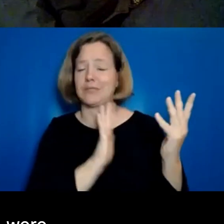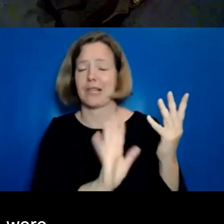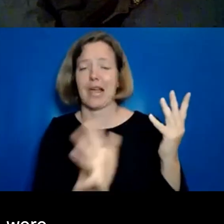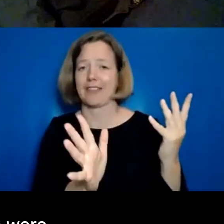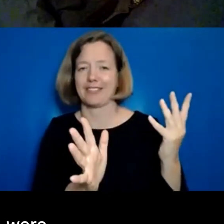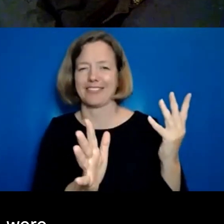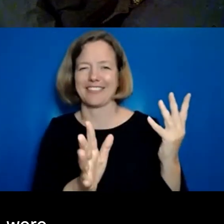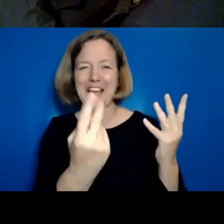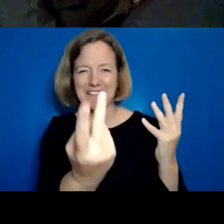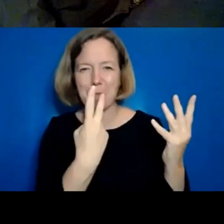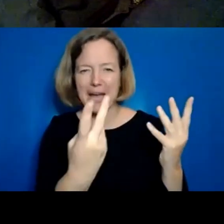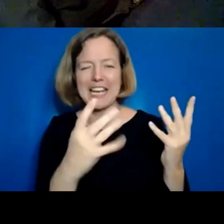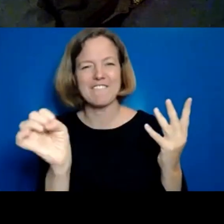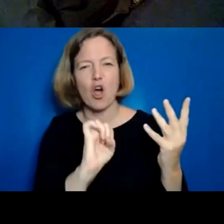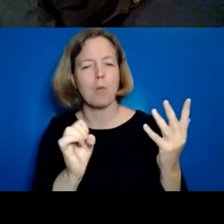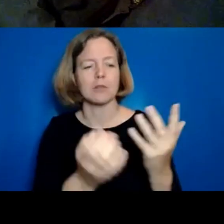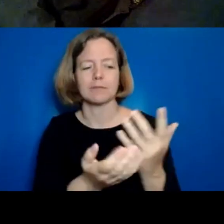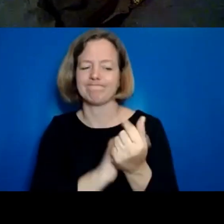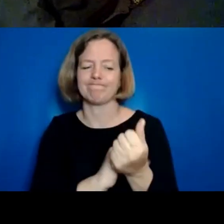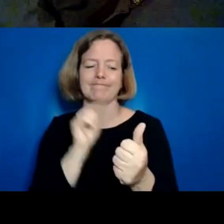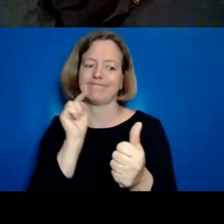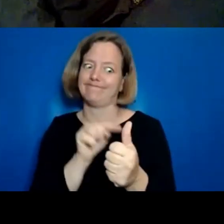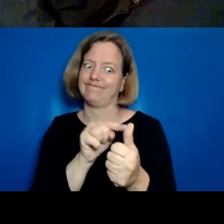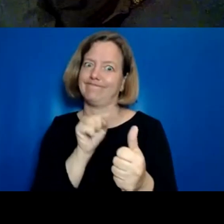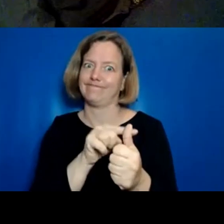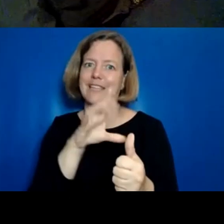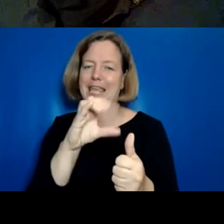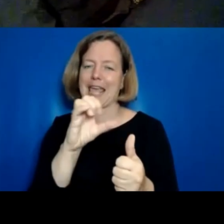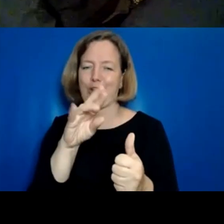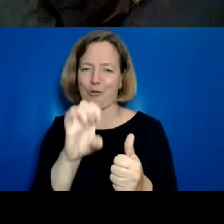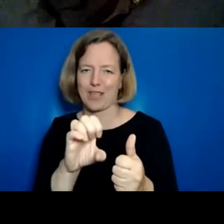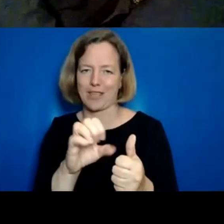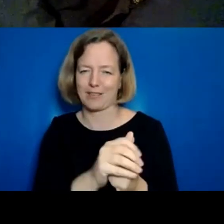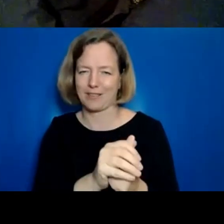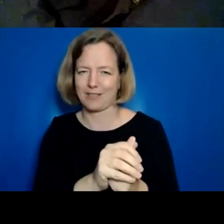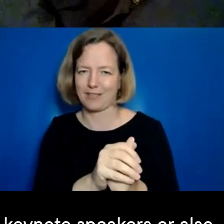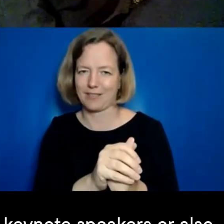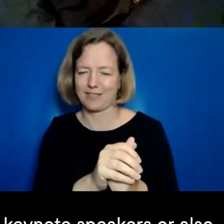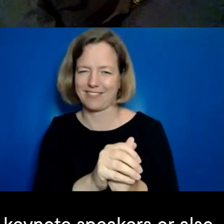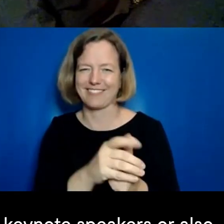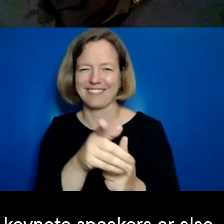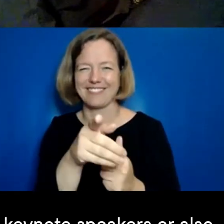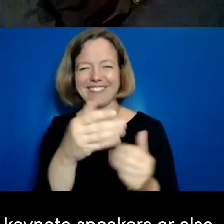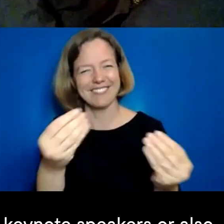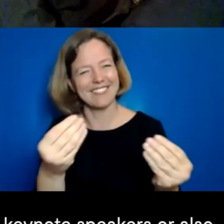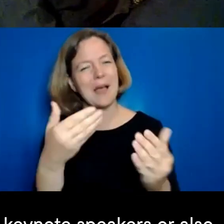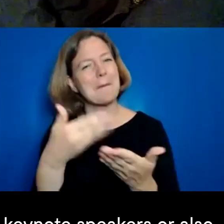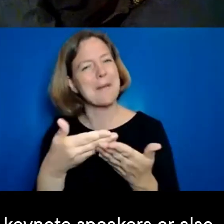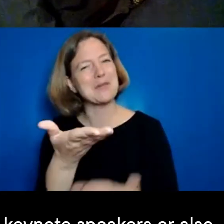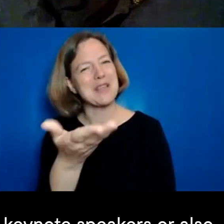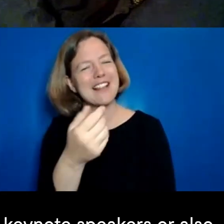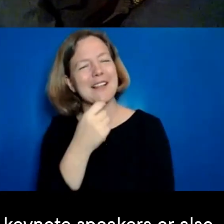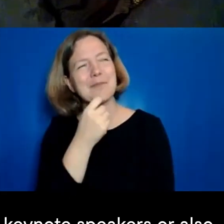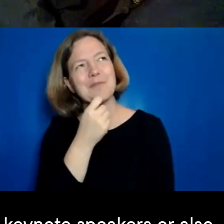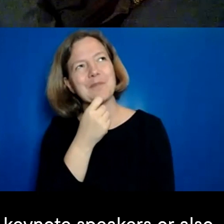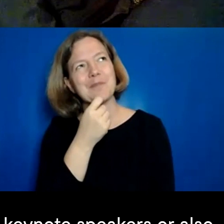reasons for that. And just maybe to do it with this example, that there are people who